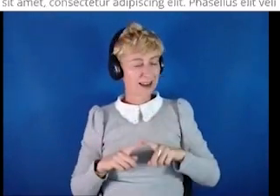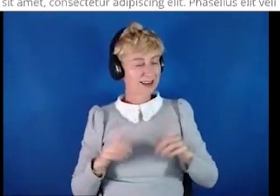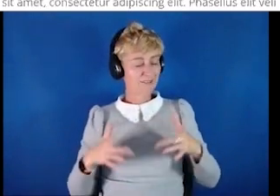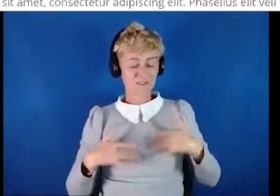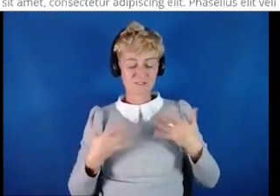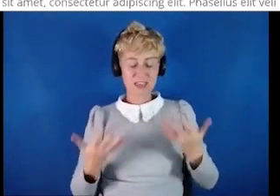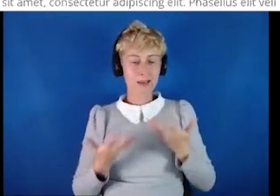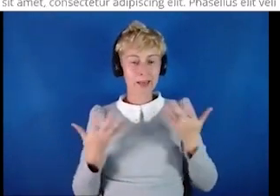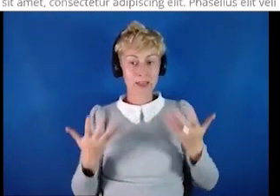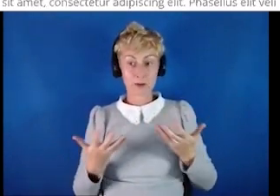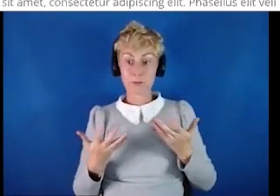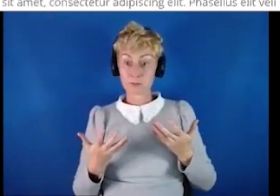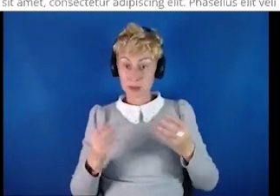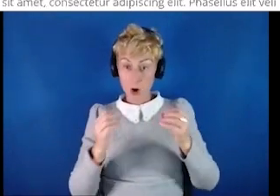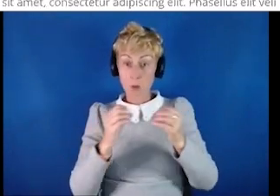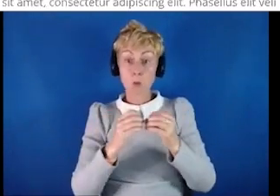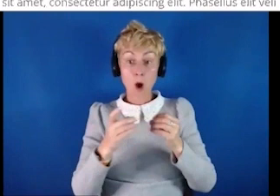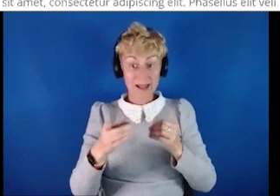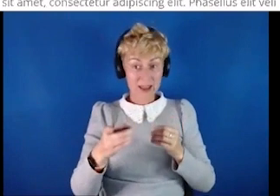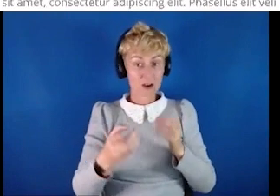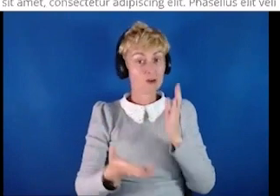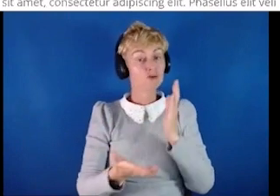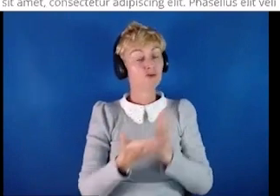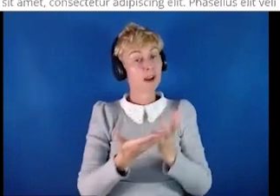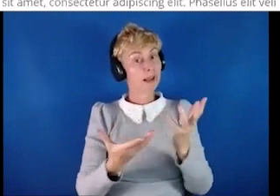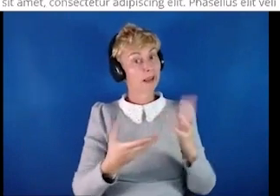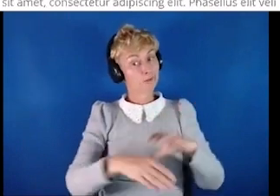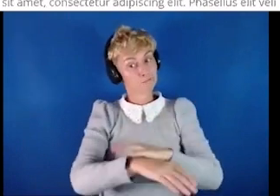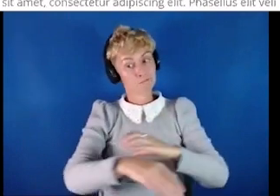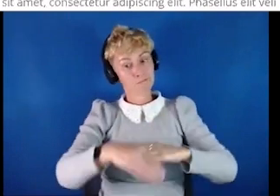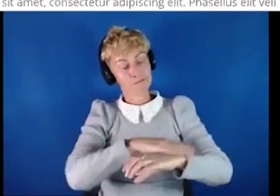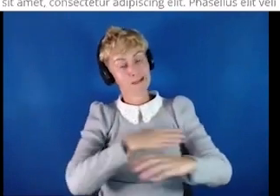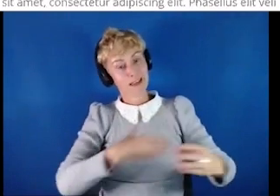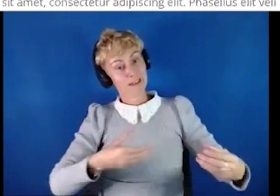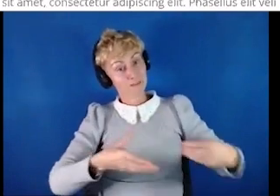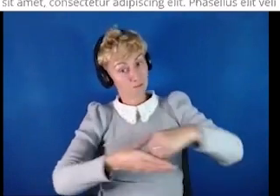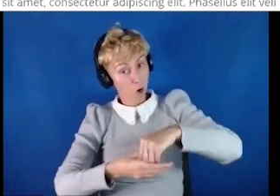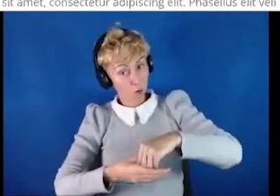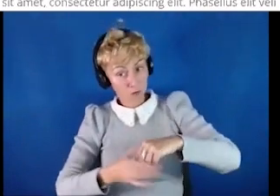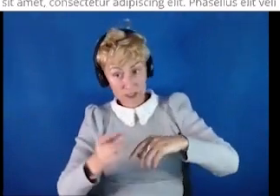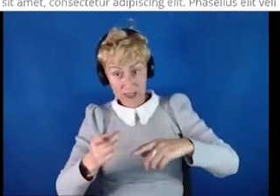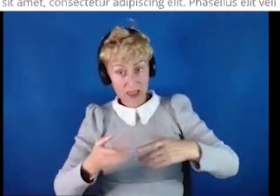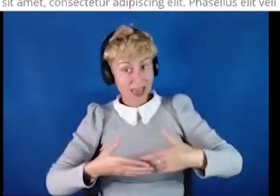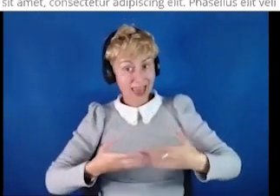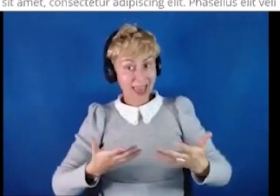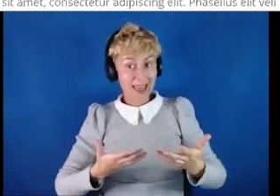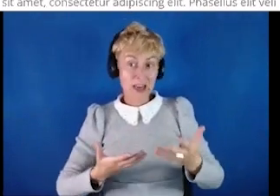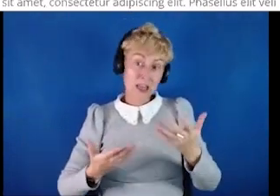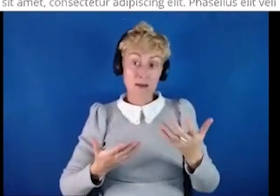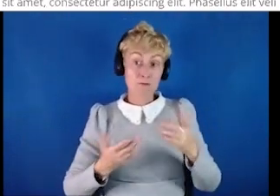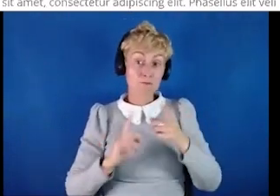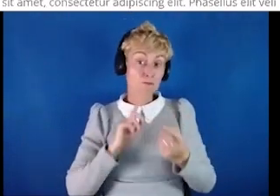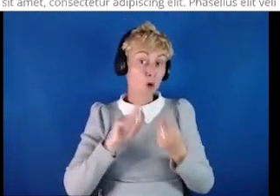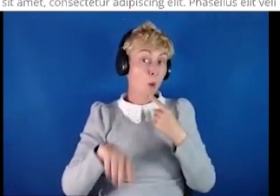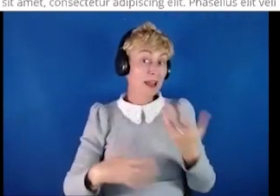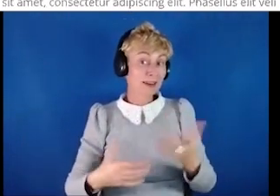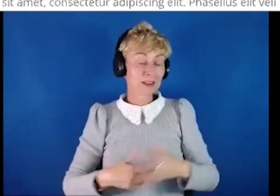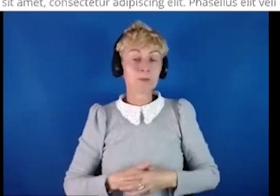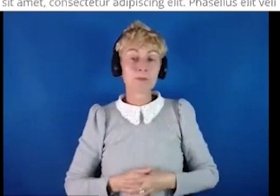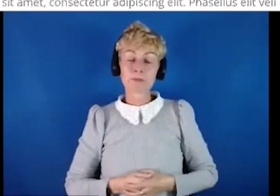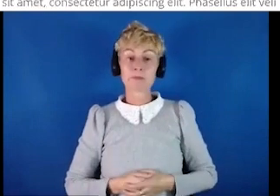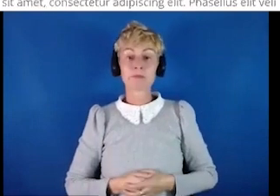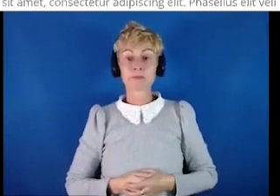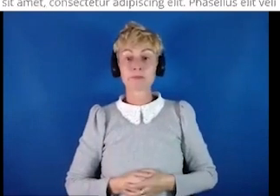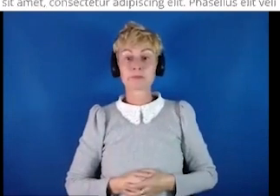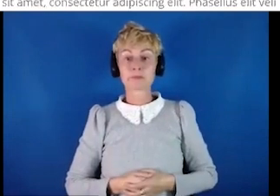And Walia, you were again so centrally involved in this. Maybe you want to reflect a bit on these focus groups. Yeah, to